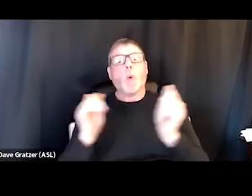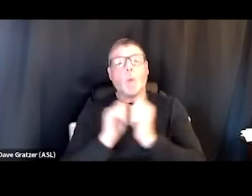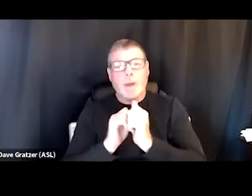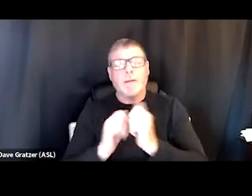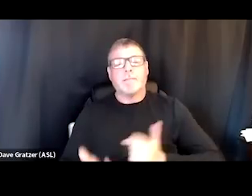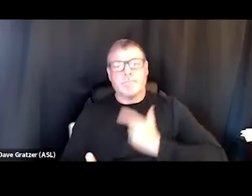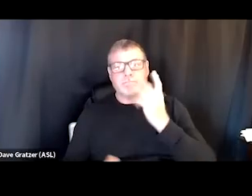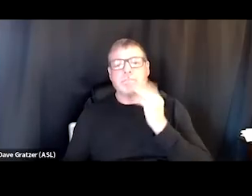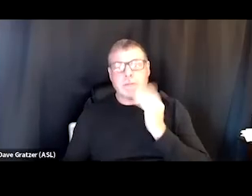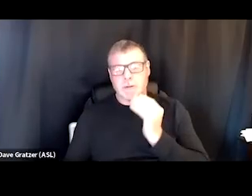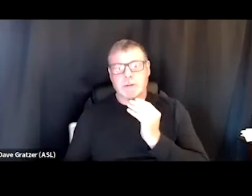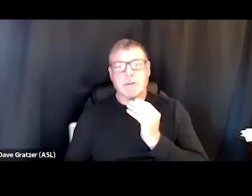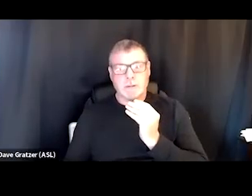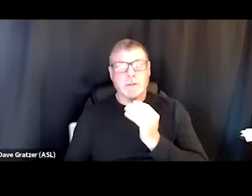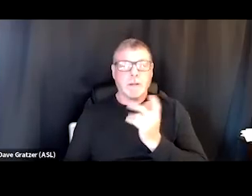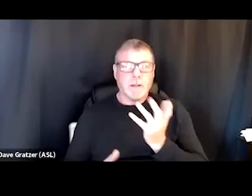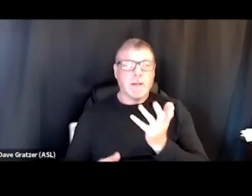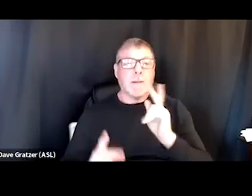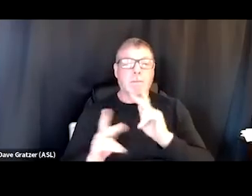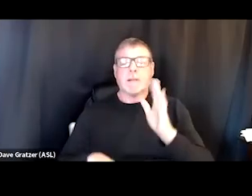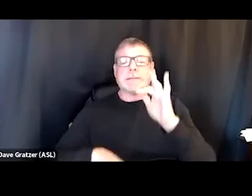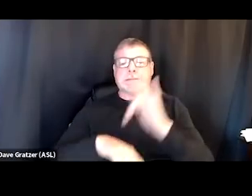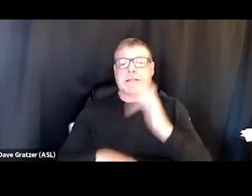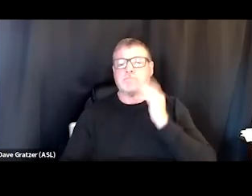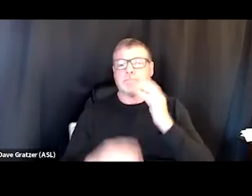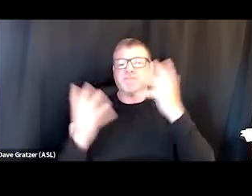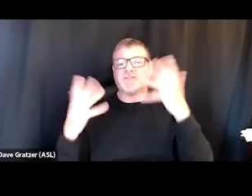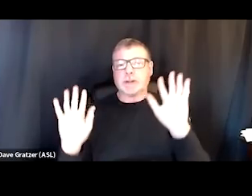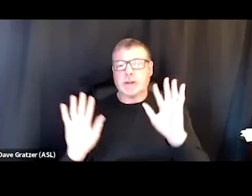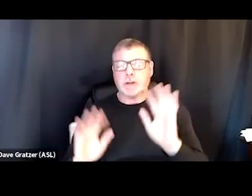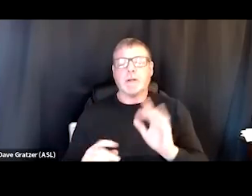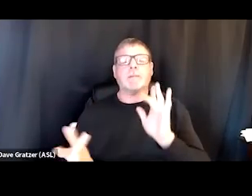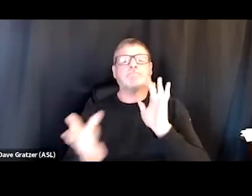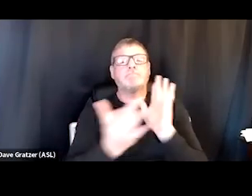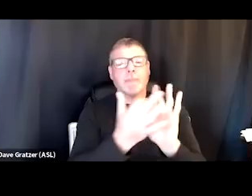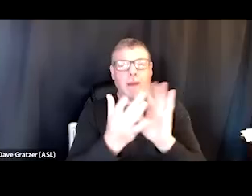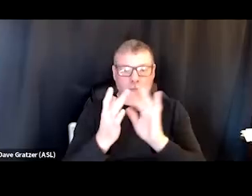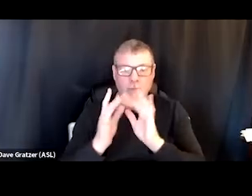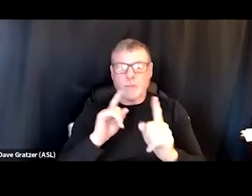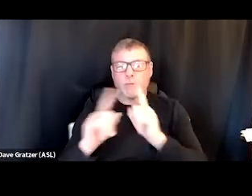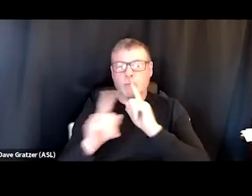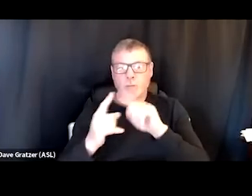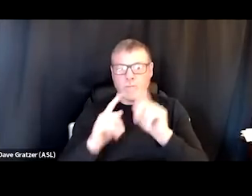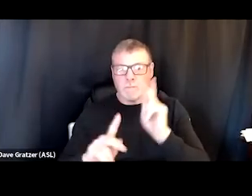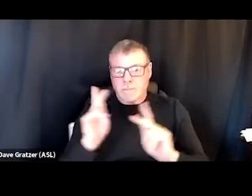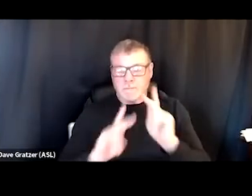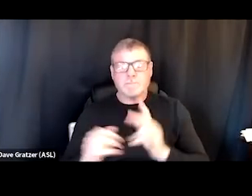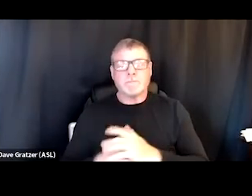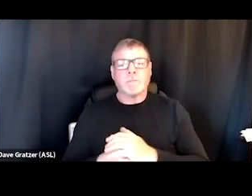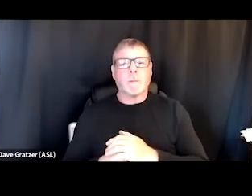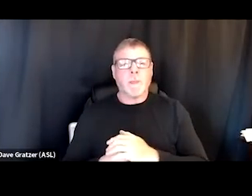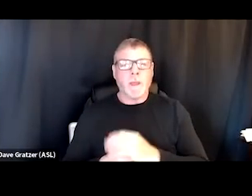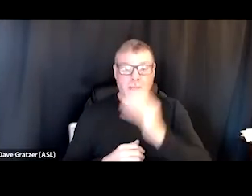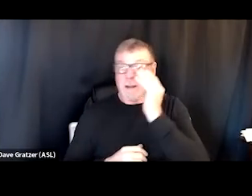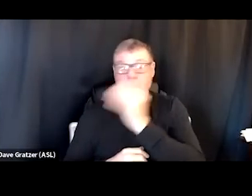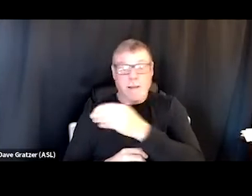person. Somebody who's, I guess you could say, been there, done that, right? Somebody who's able to outreach and talk to people and let them know